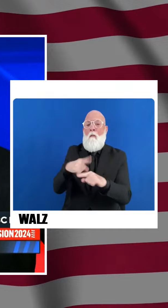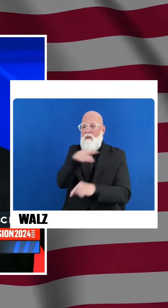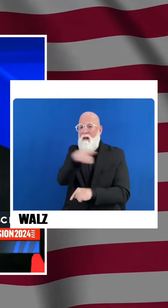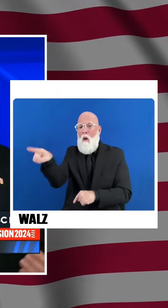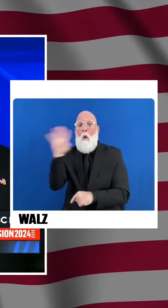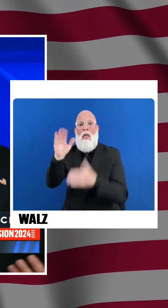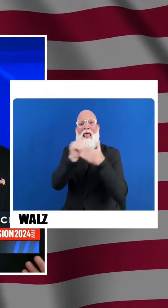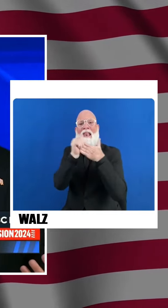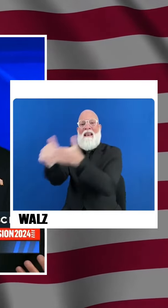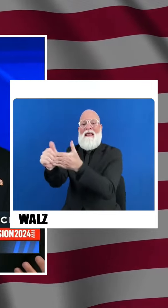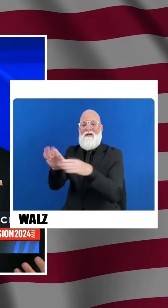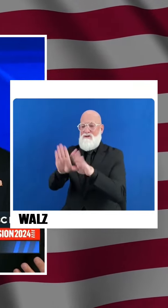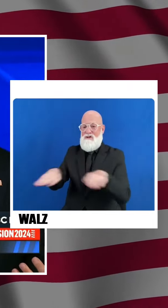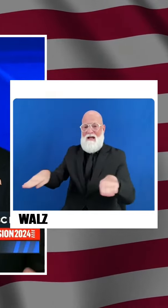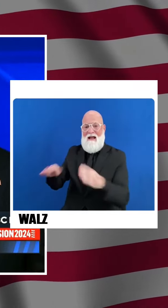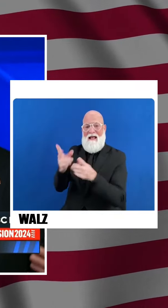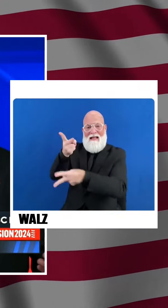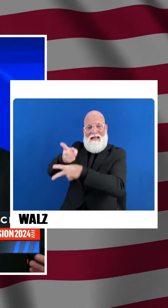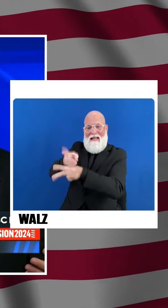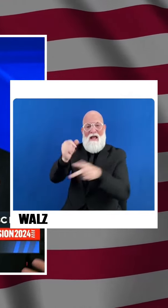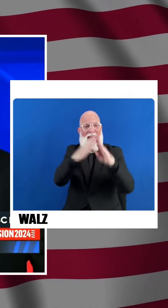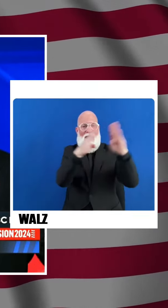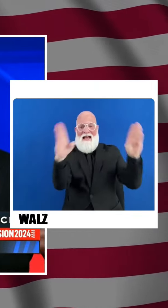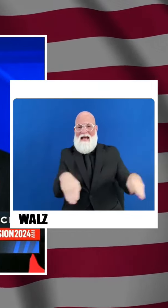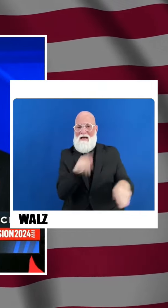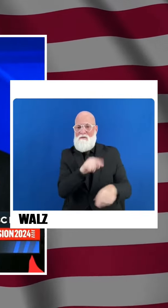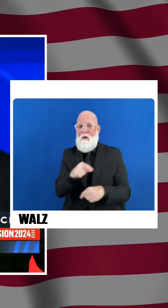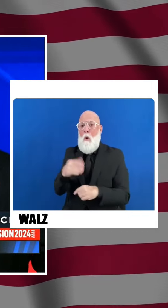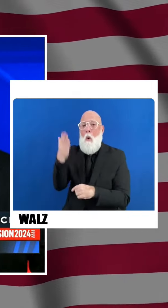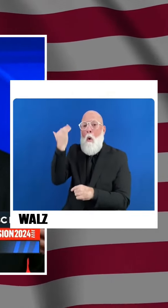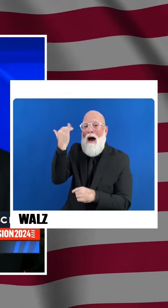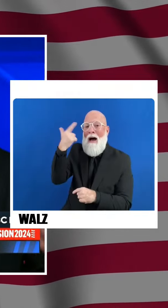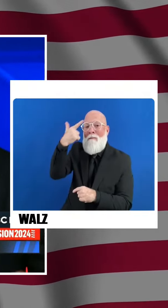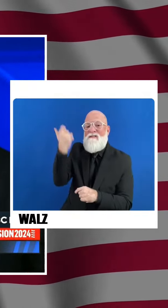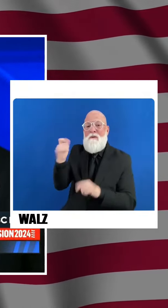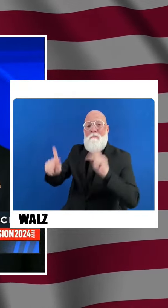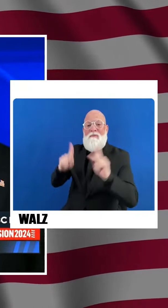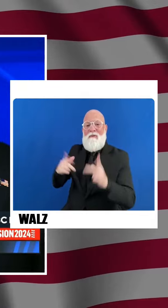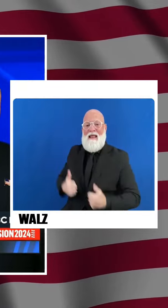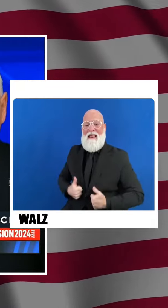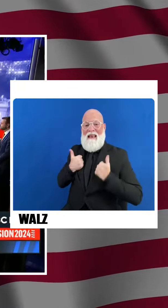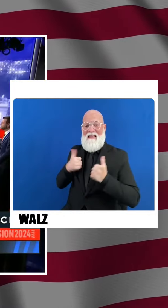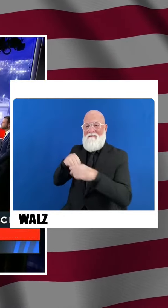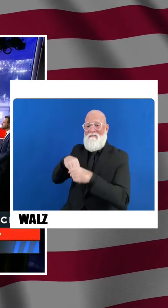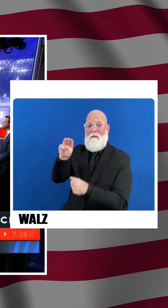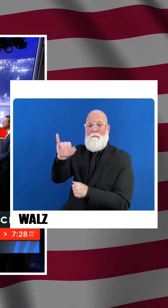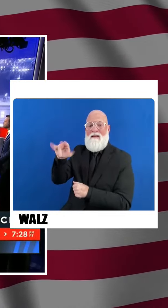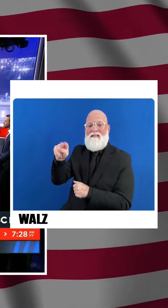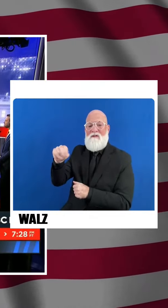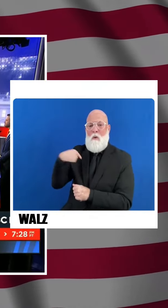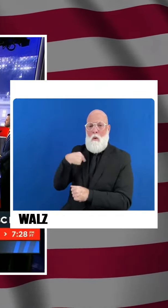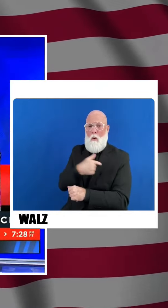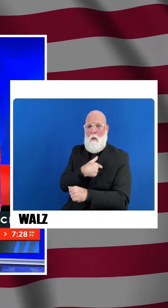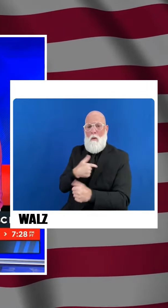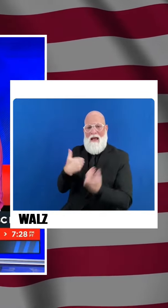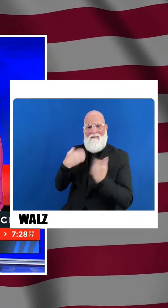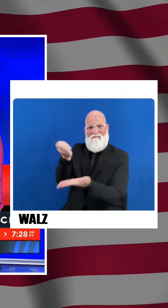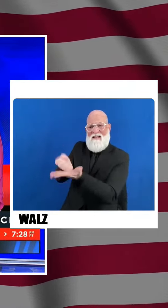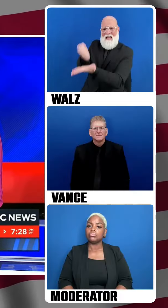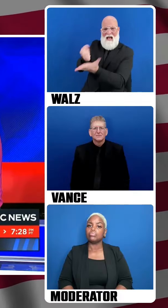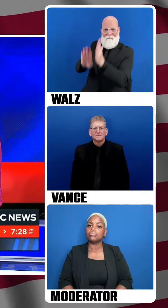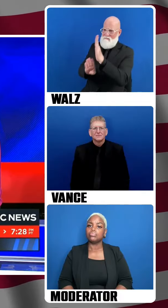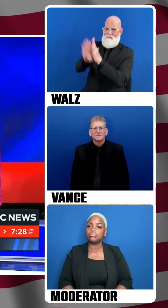we know the problem is, especially in a state like Minnesota, we need more workers because our economy's growing, but we need the workforce. Governor, thank you. We need to move